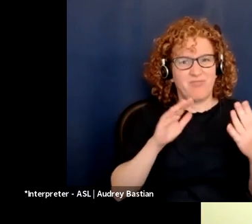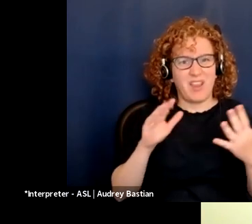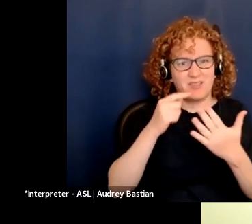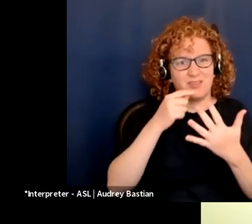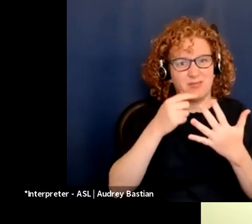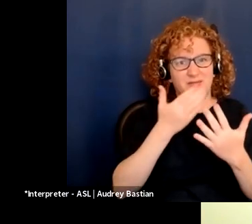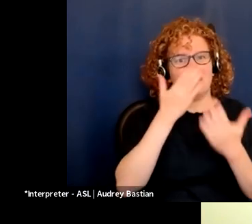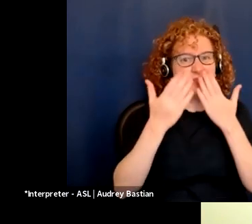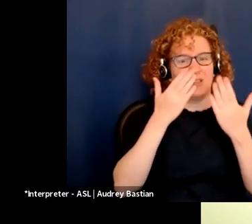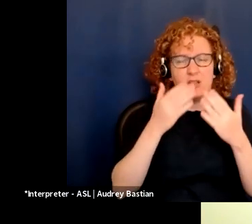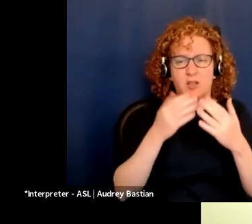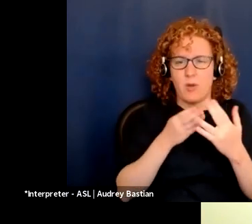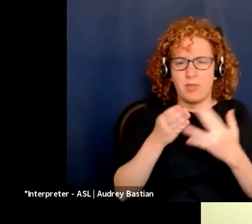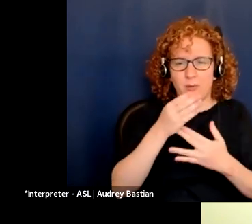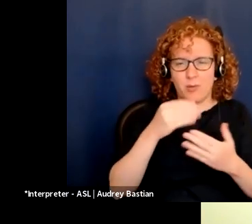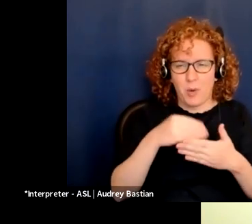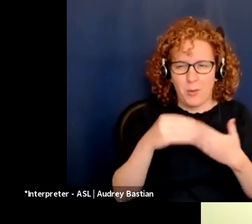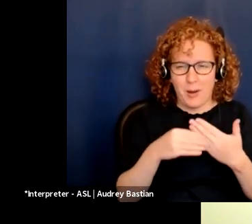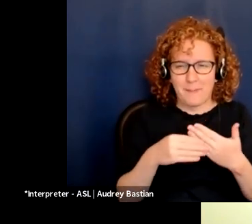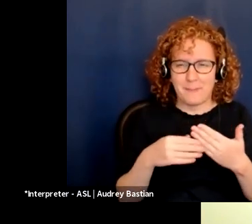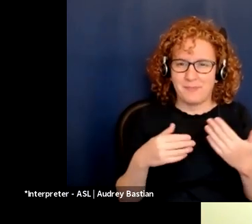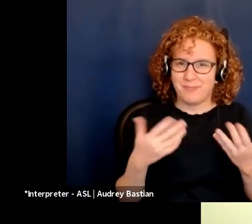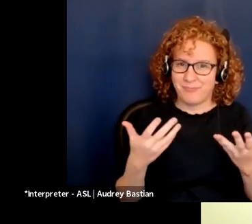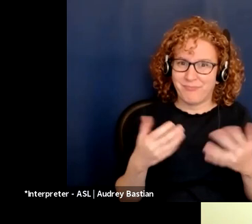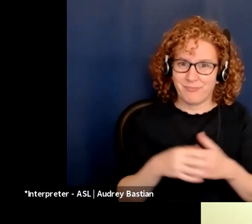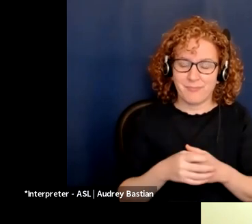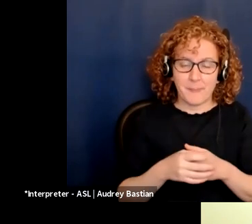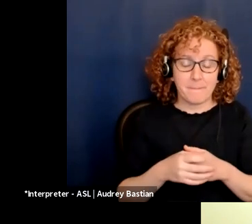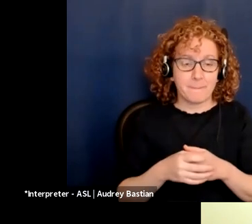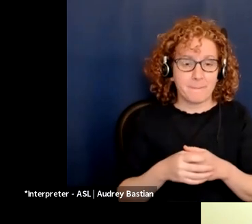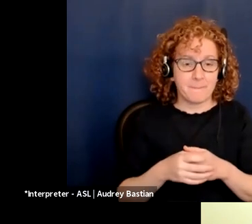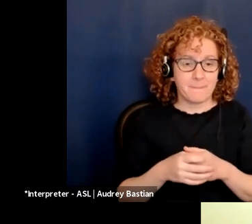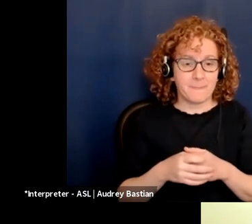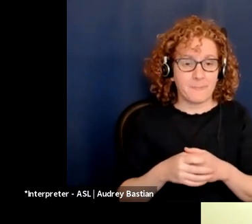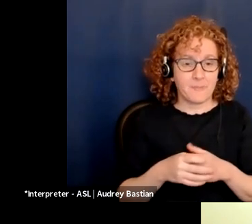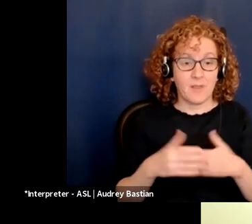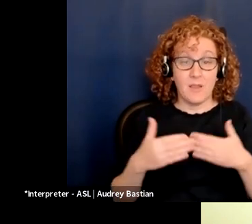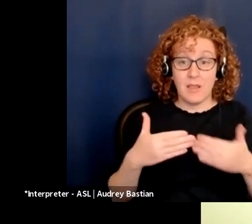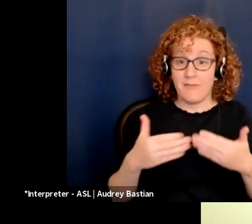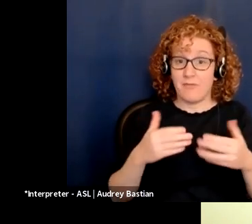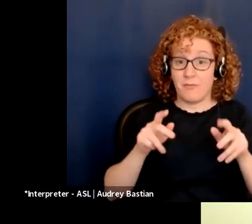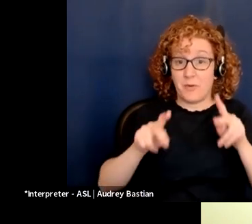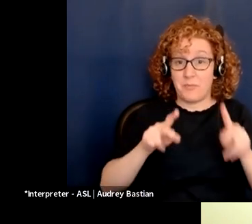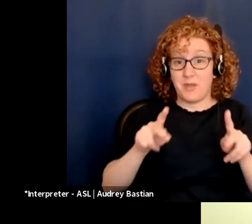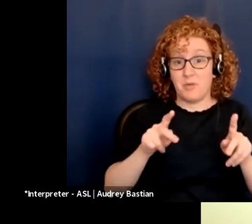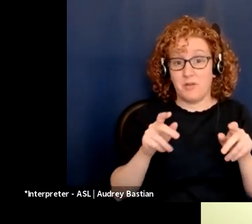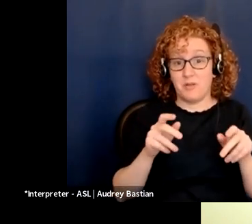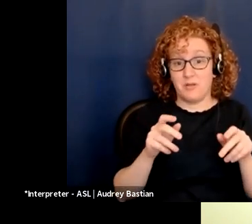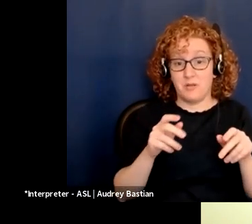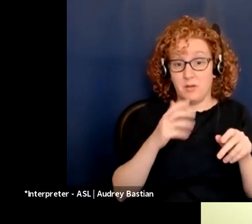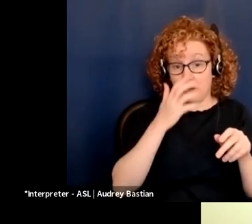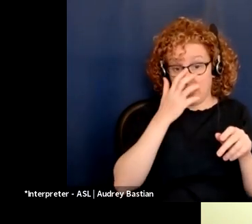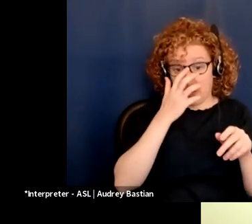going through the program. And it's easy for people, particularly able-bodied people, I